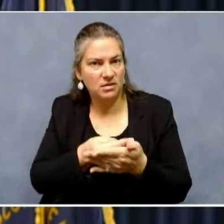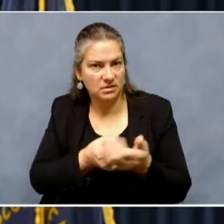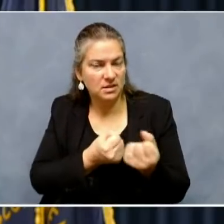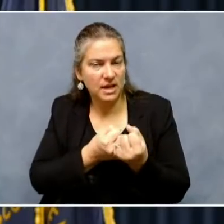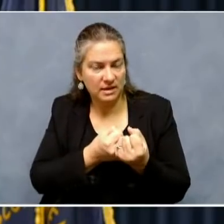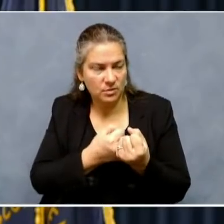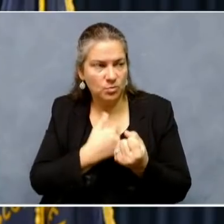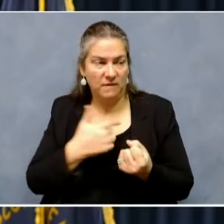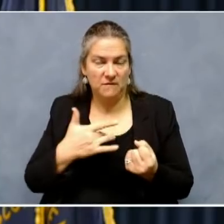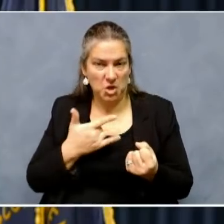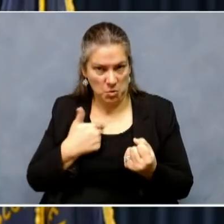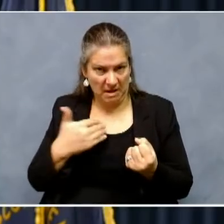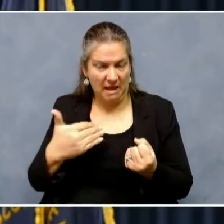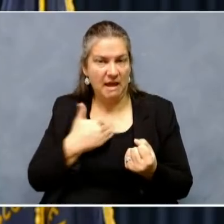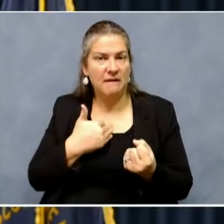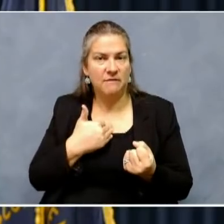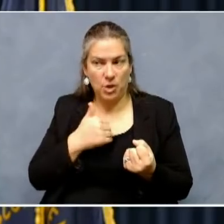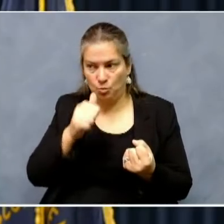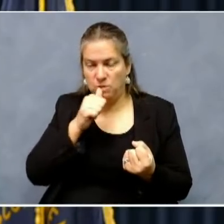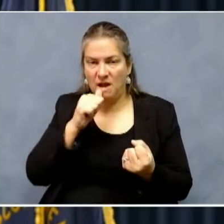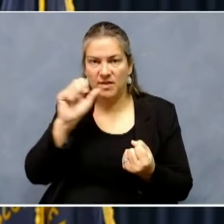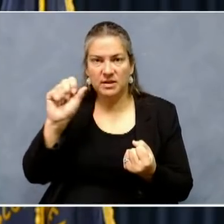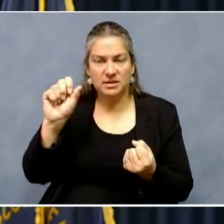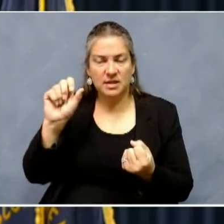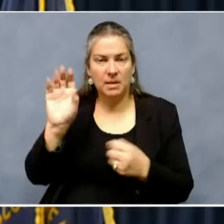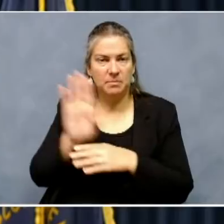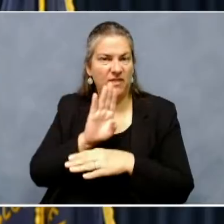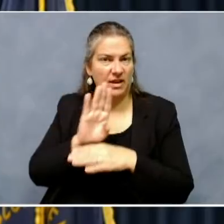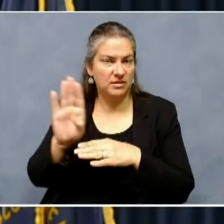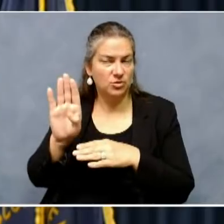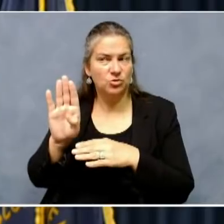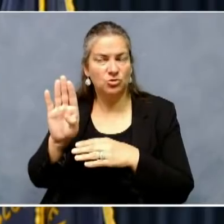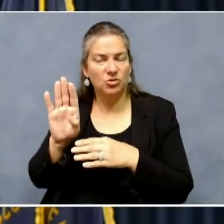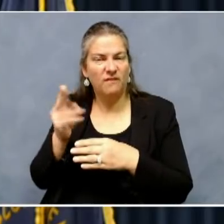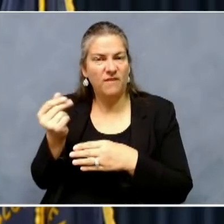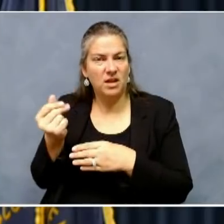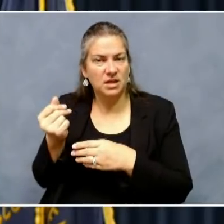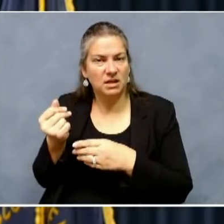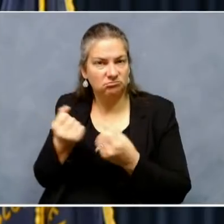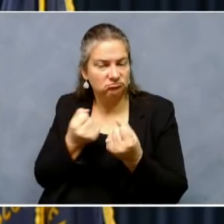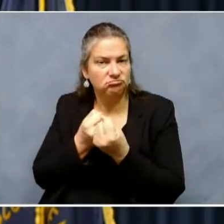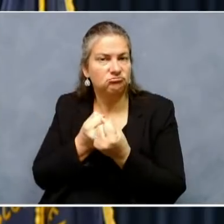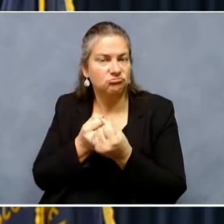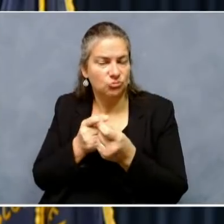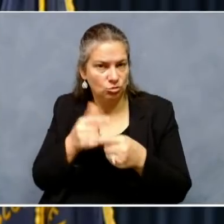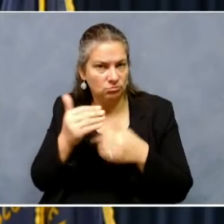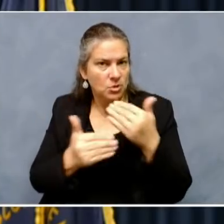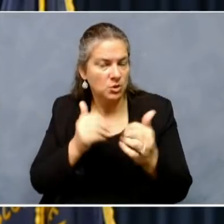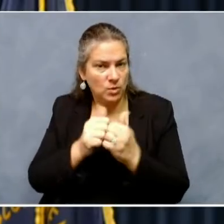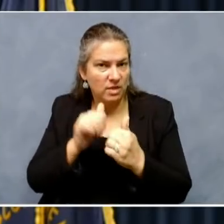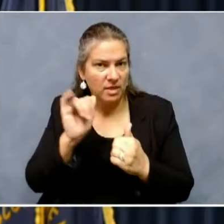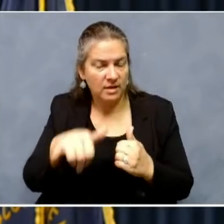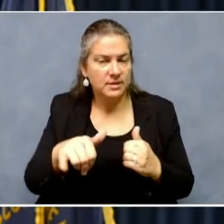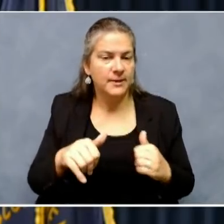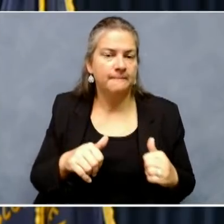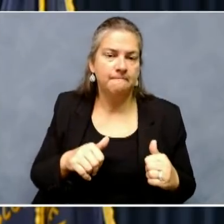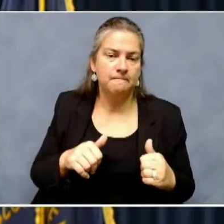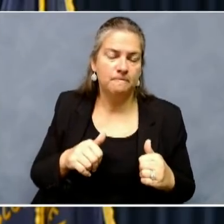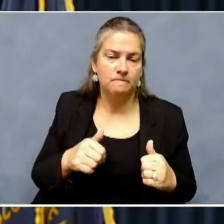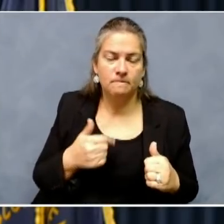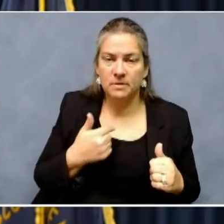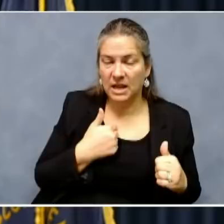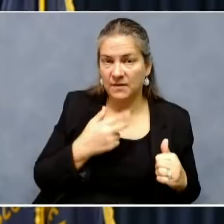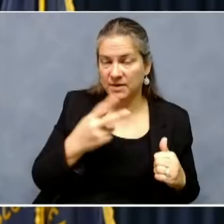have the private sector funding necessary to move forward with it. I've seen